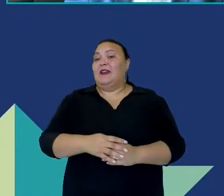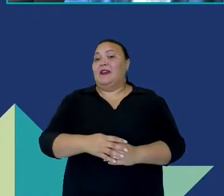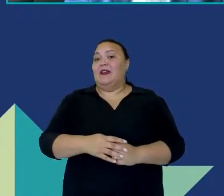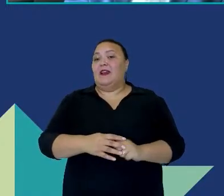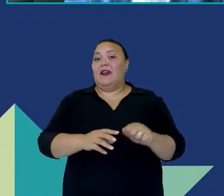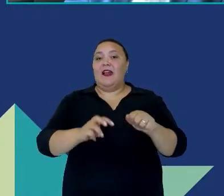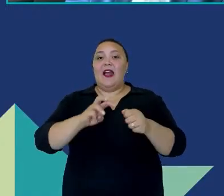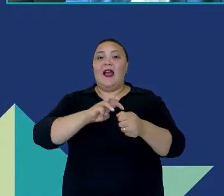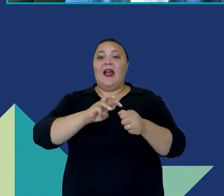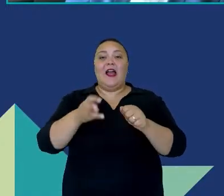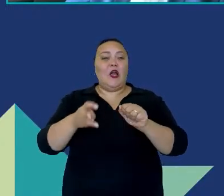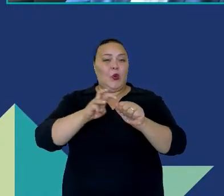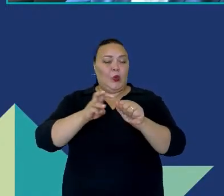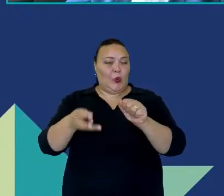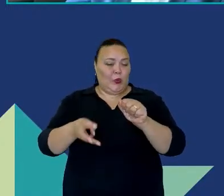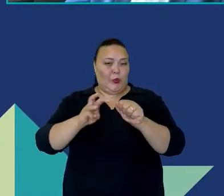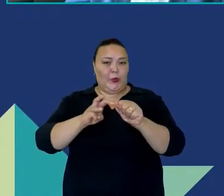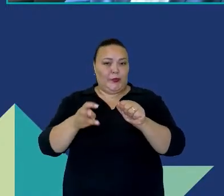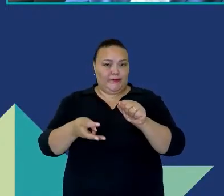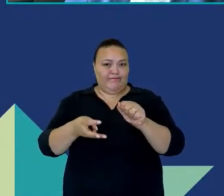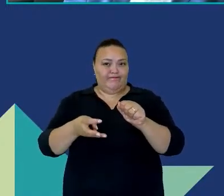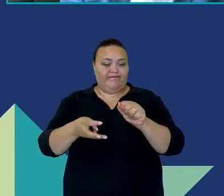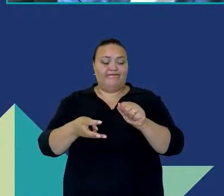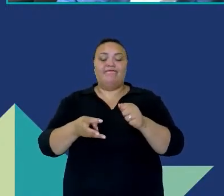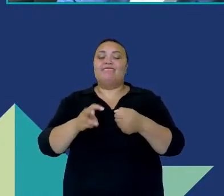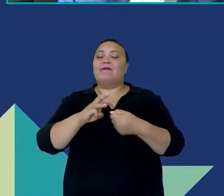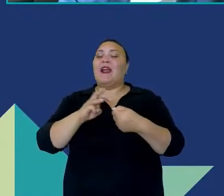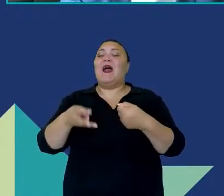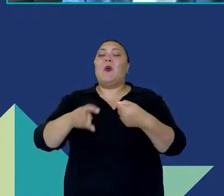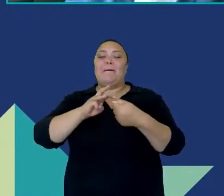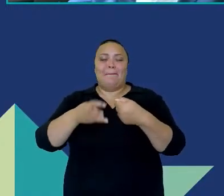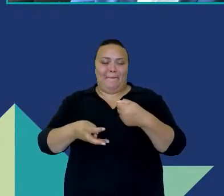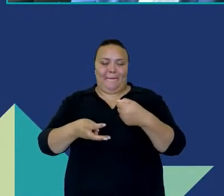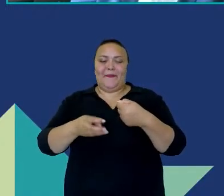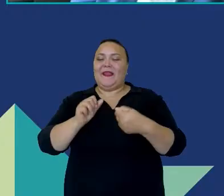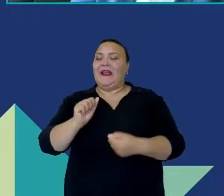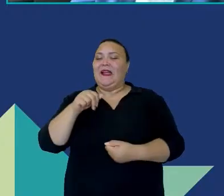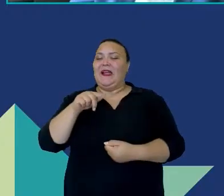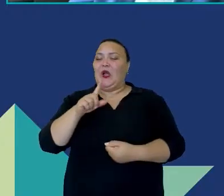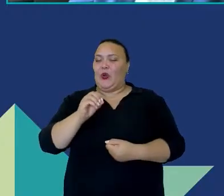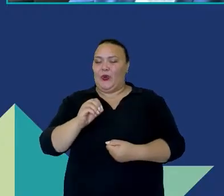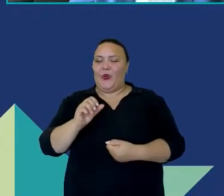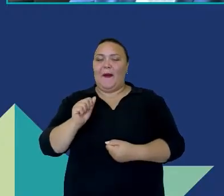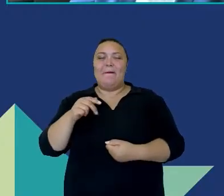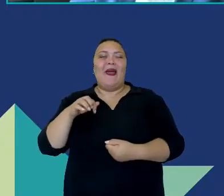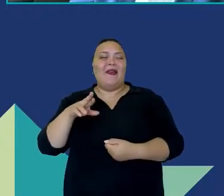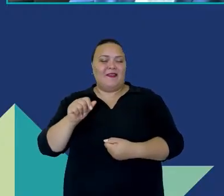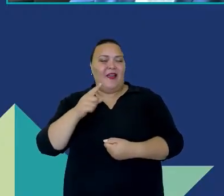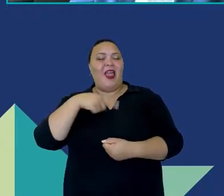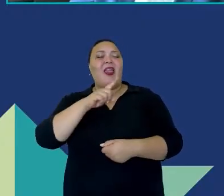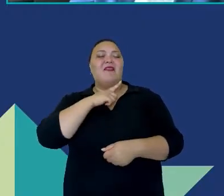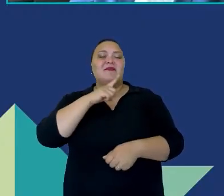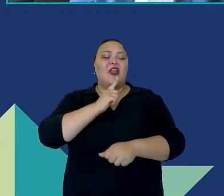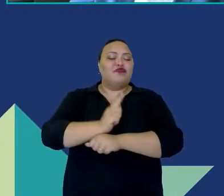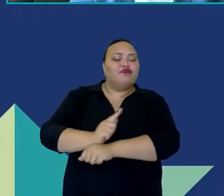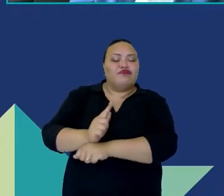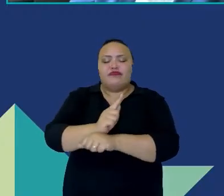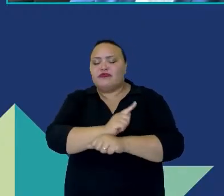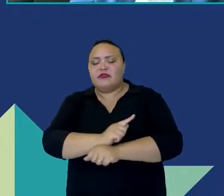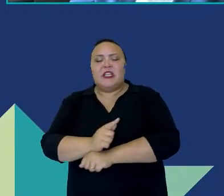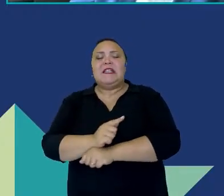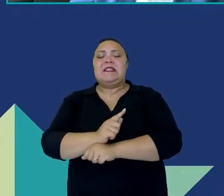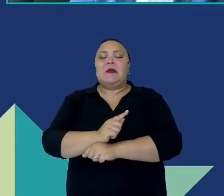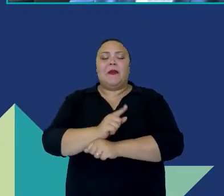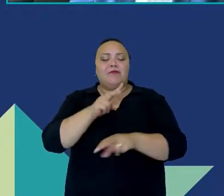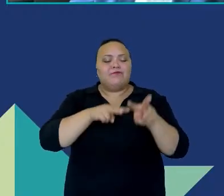is TSF water balance was not needed to be assessed together with everything else at the site.